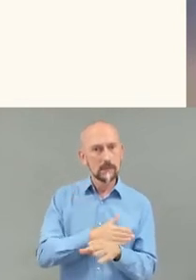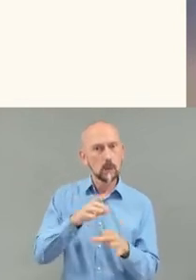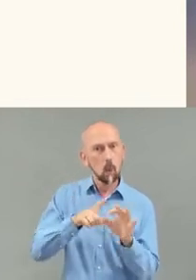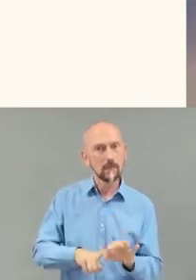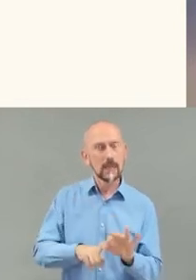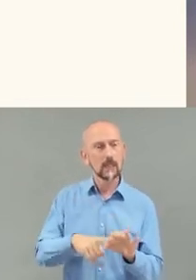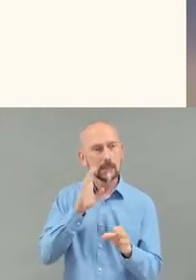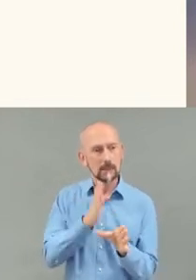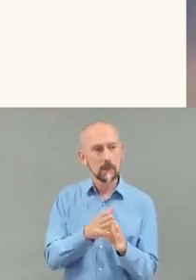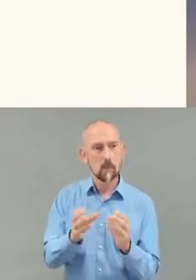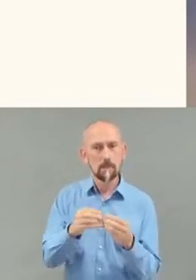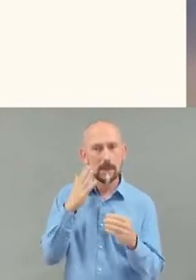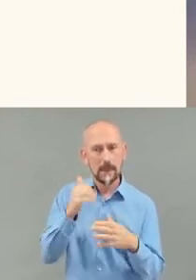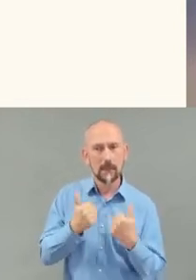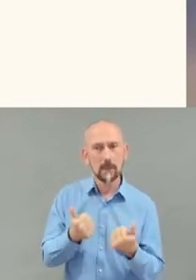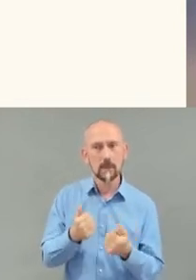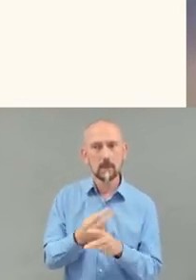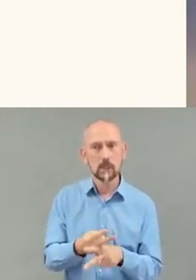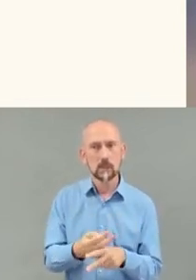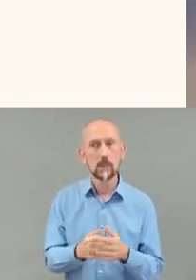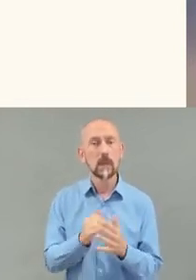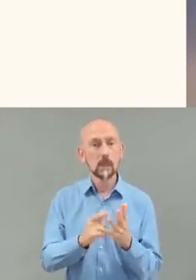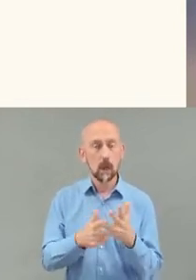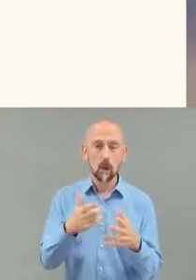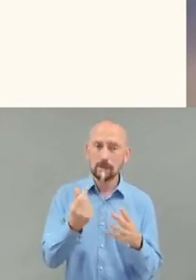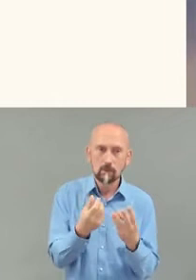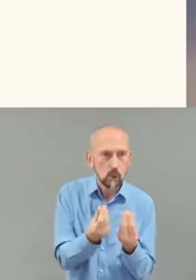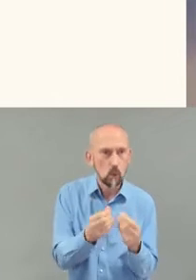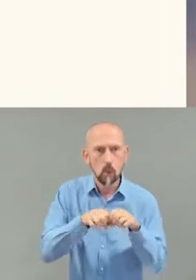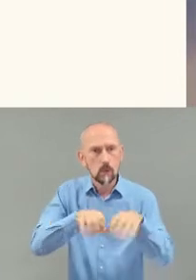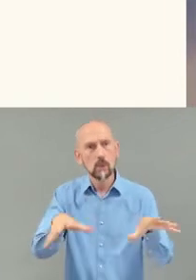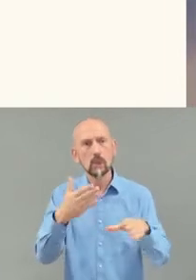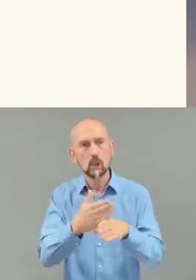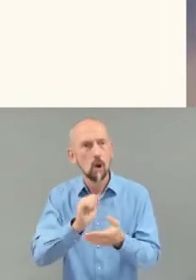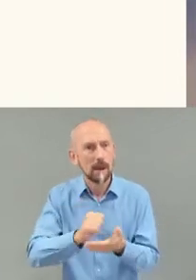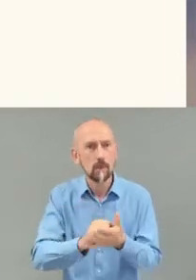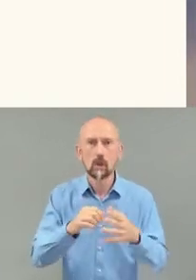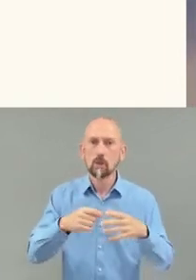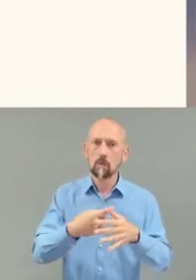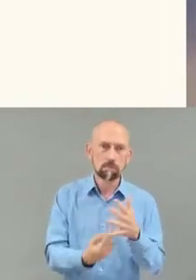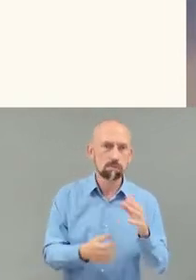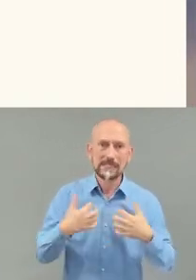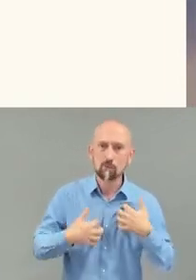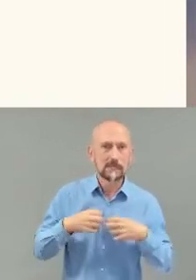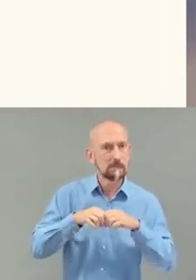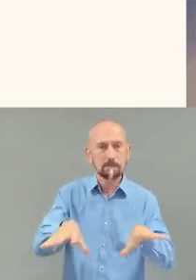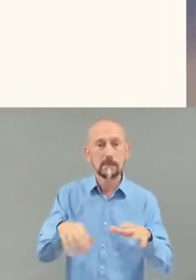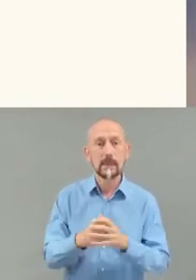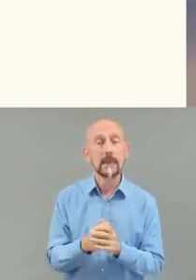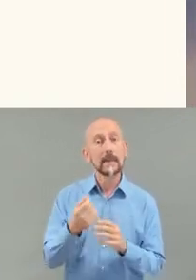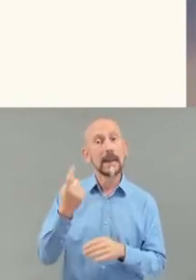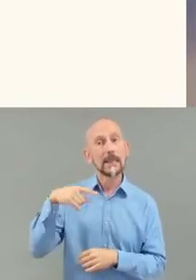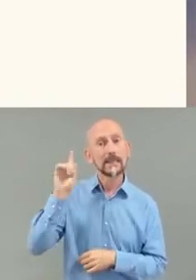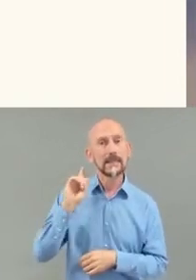that, I share resources, job adverts of interest. In spring last year, I conducted 9